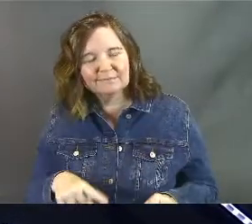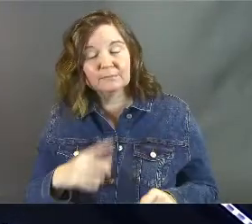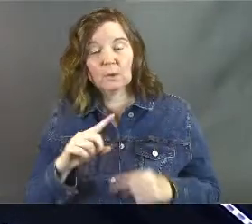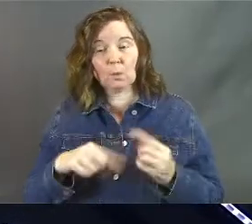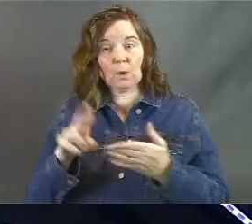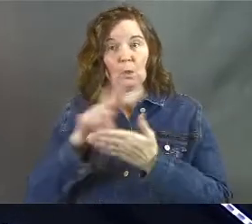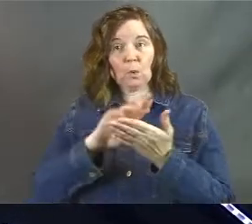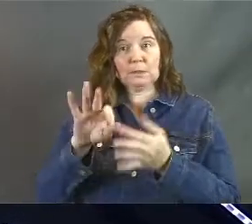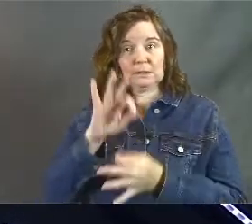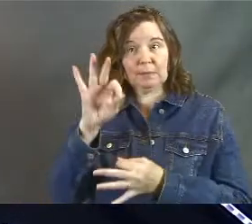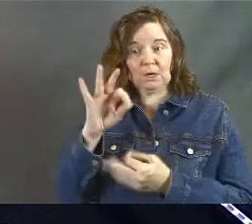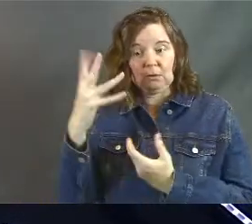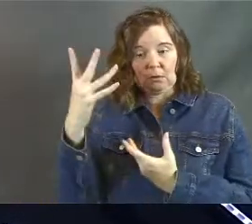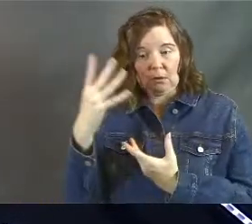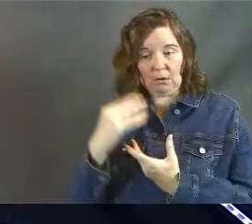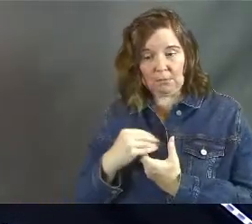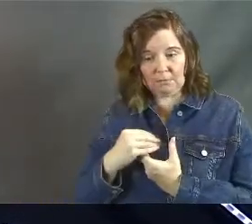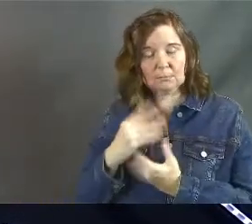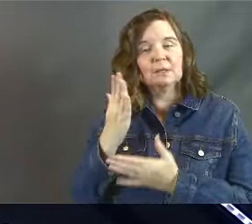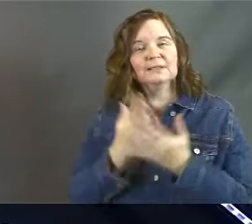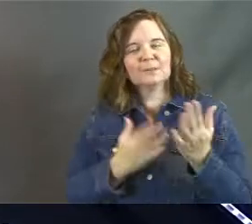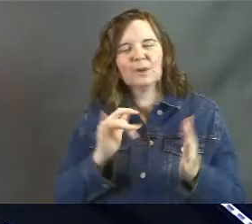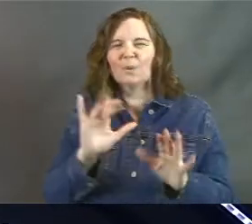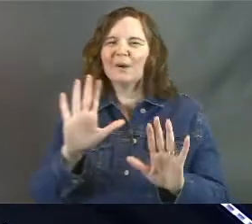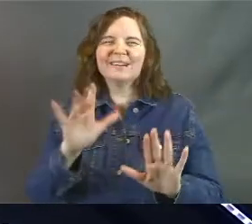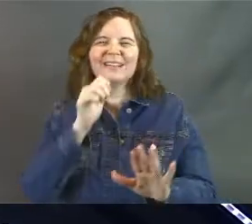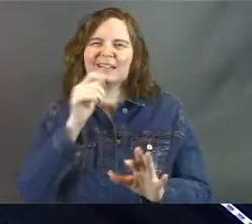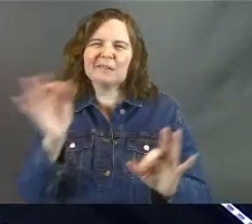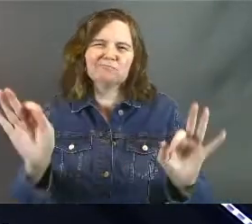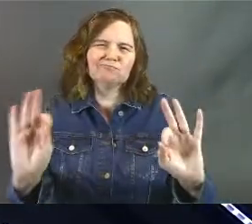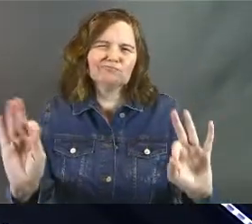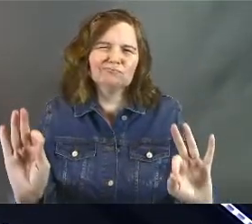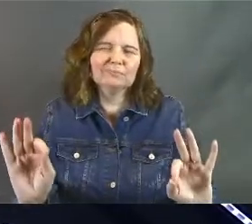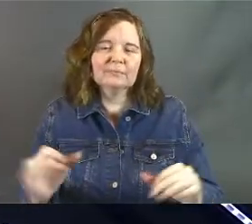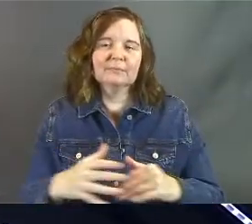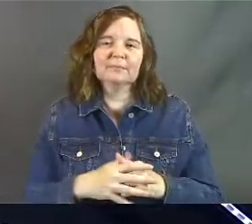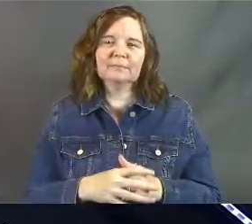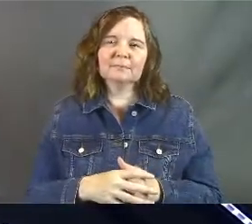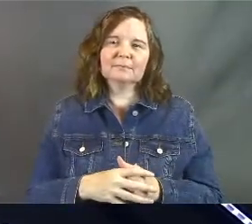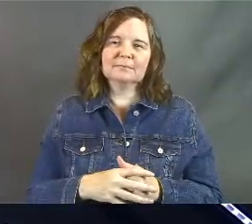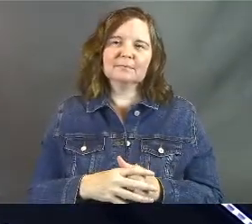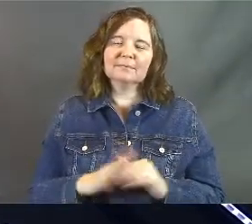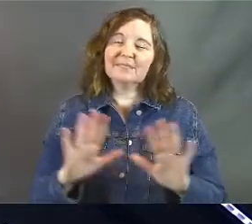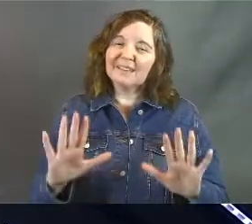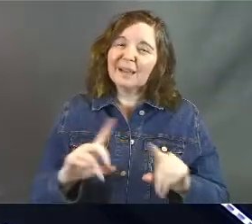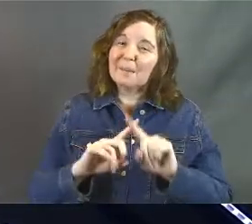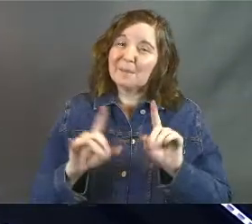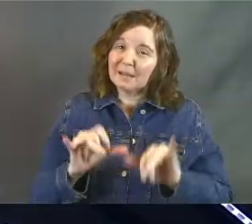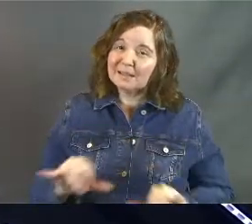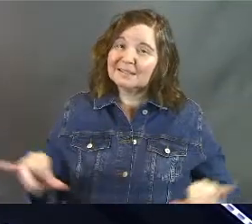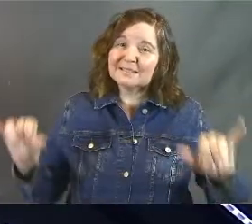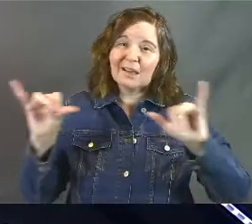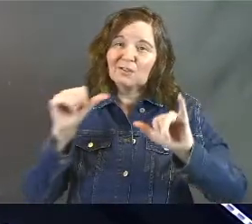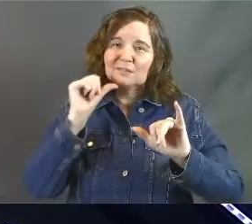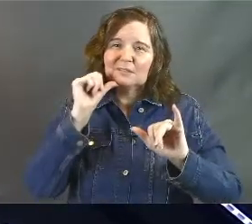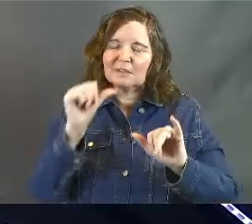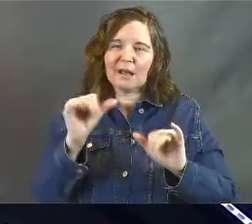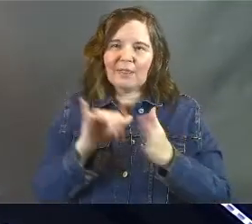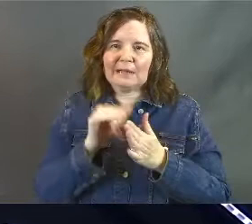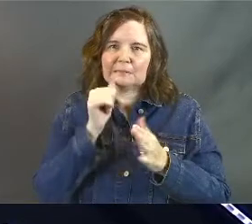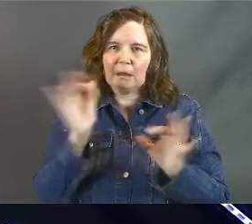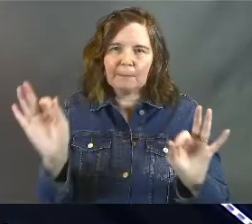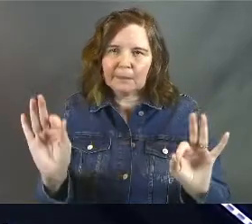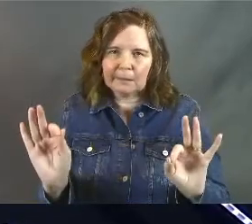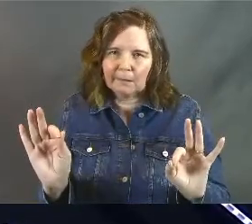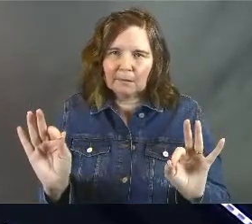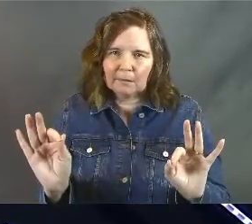See, when the Holy Spirit comes, and some of you are like, well, that's not that big of a deal. But the standard isn't that it's not